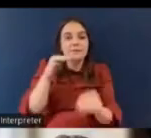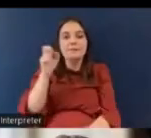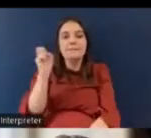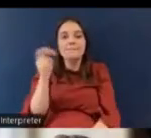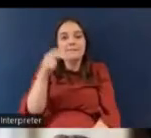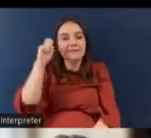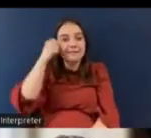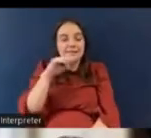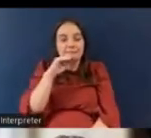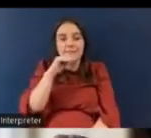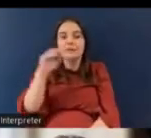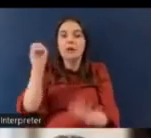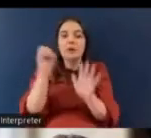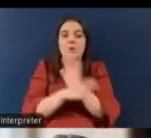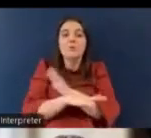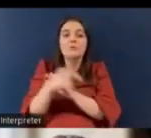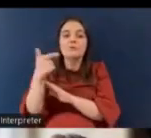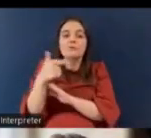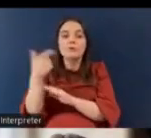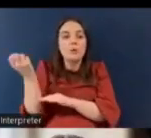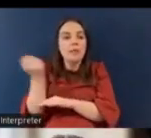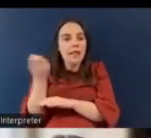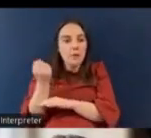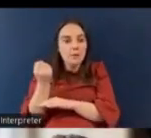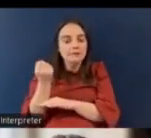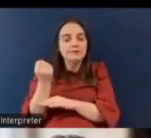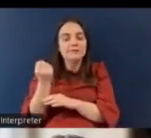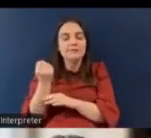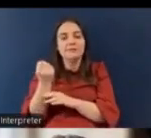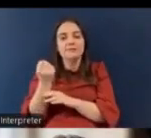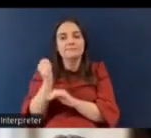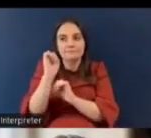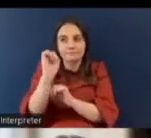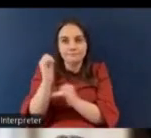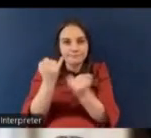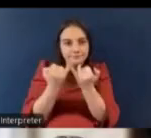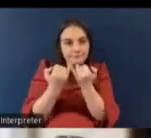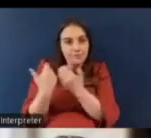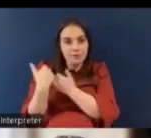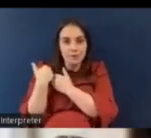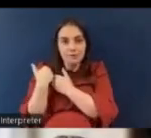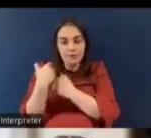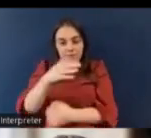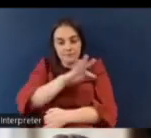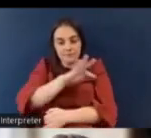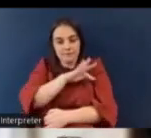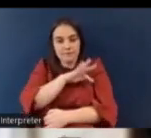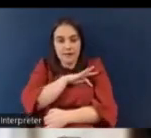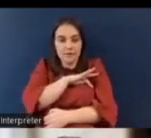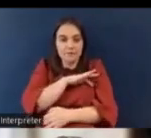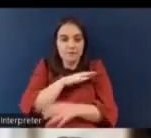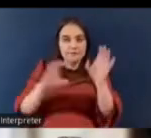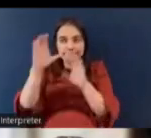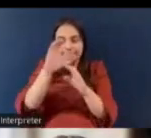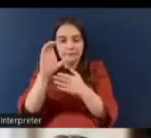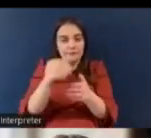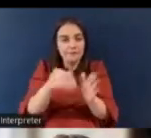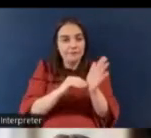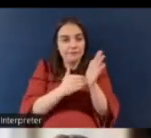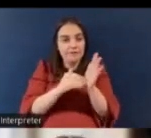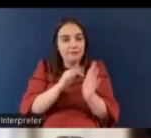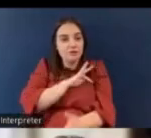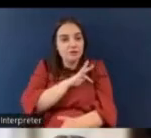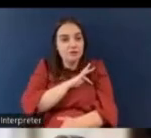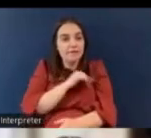they lose their fuel allowance. So they become, they're like the onus on them then, to go sort it yourself.